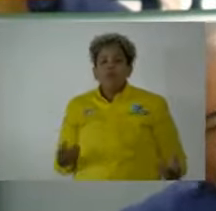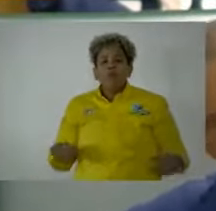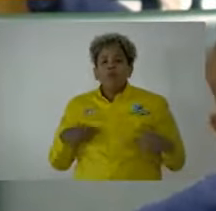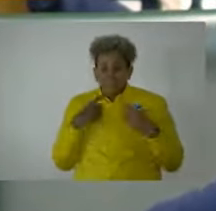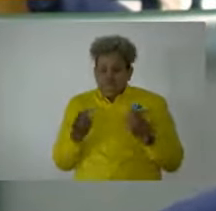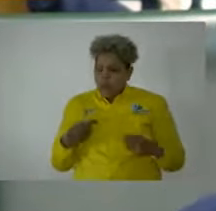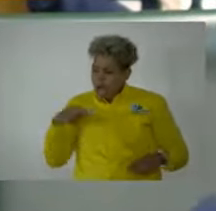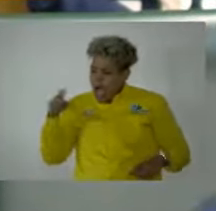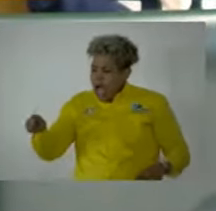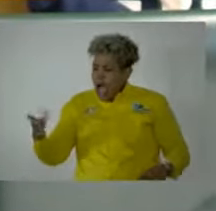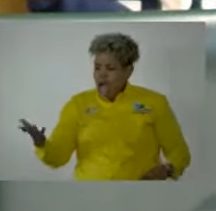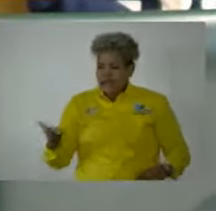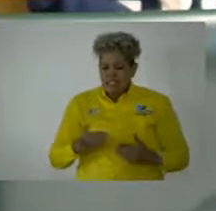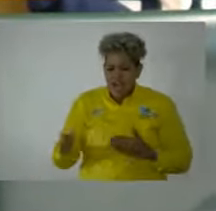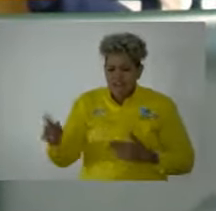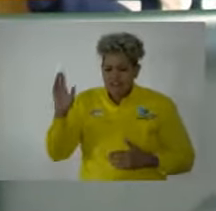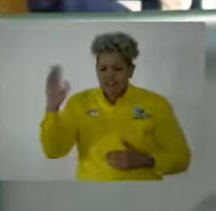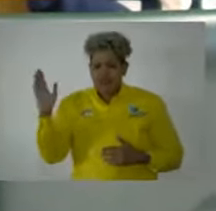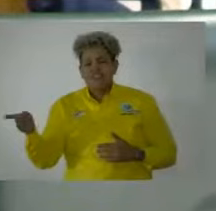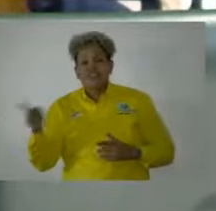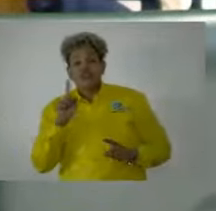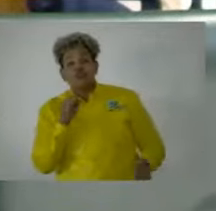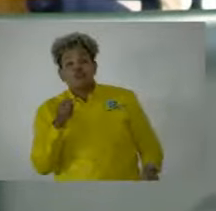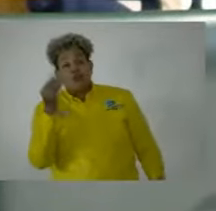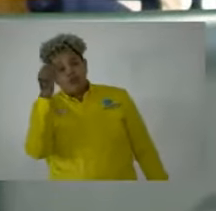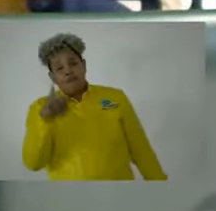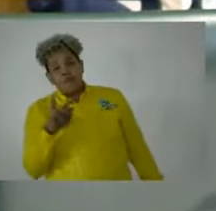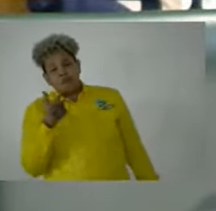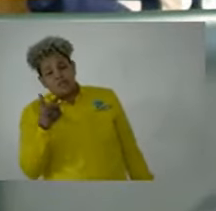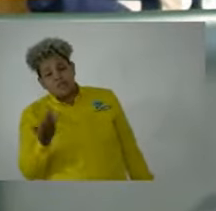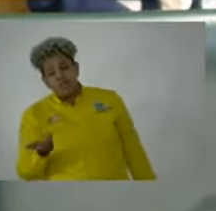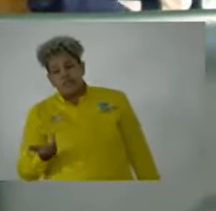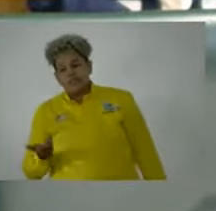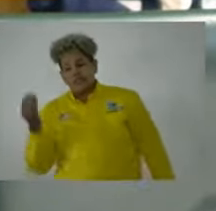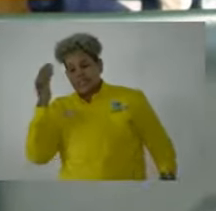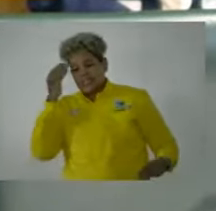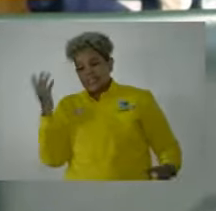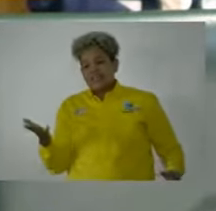when I asked him about this after his speech, his response to me was, the